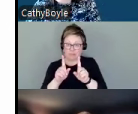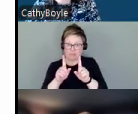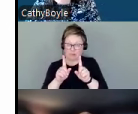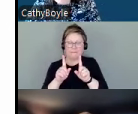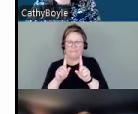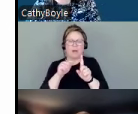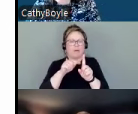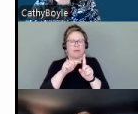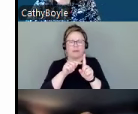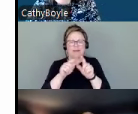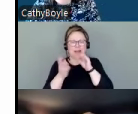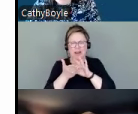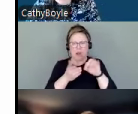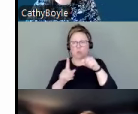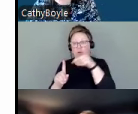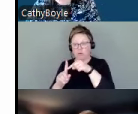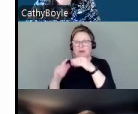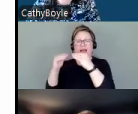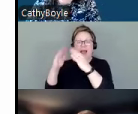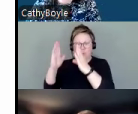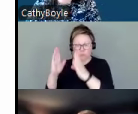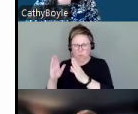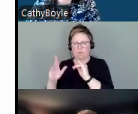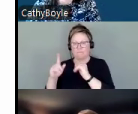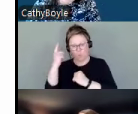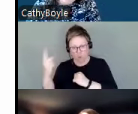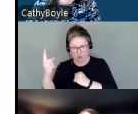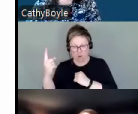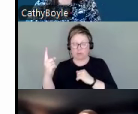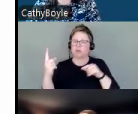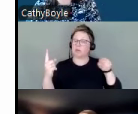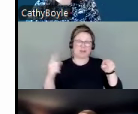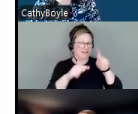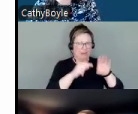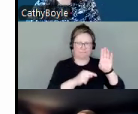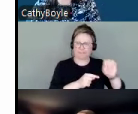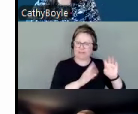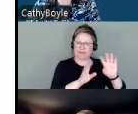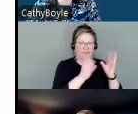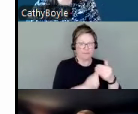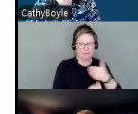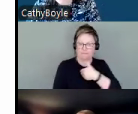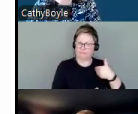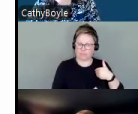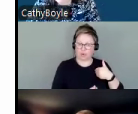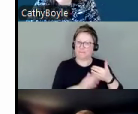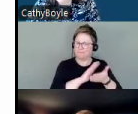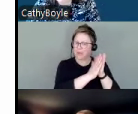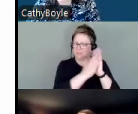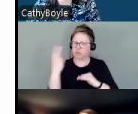close family member, or it will be a household of two, and the aid's income and assets will also be